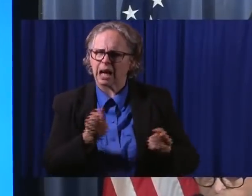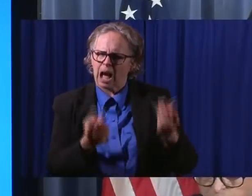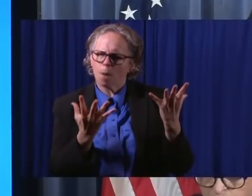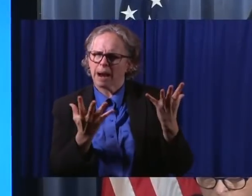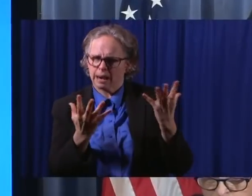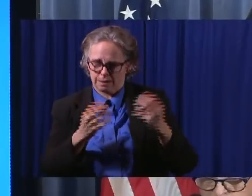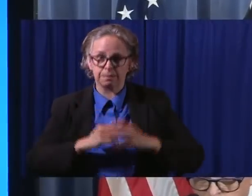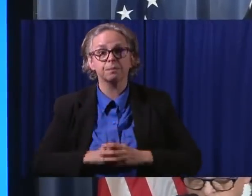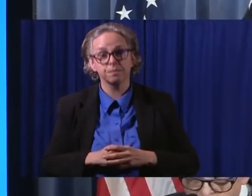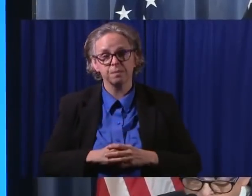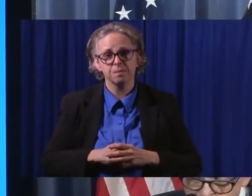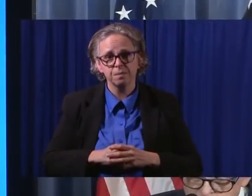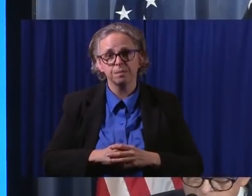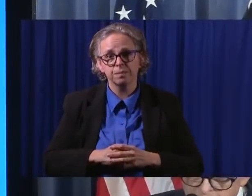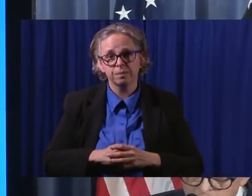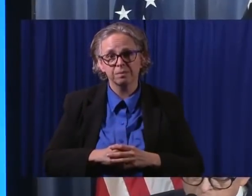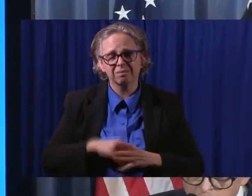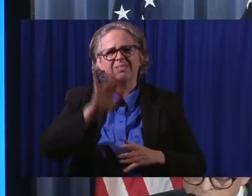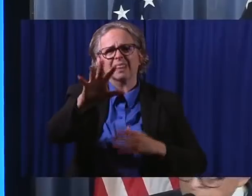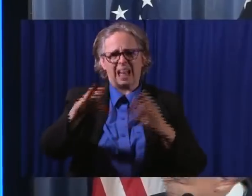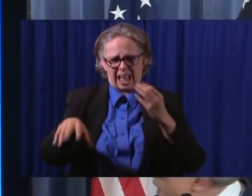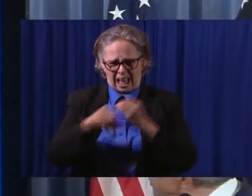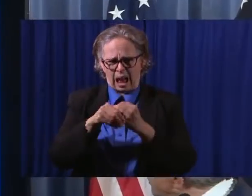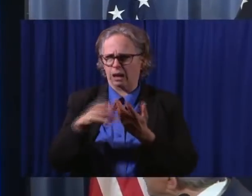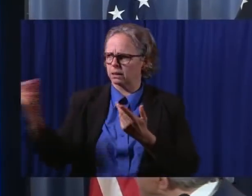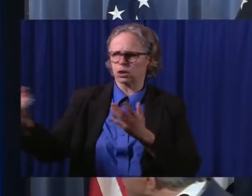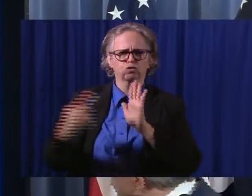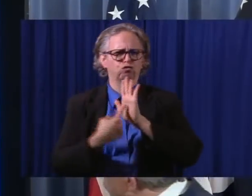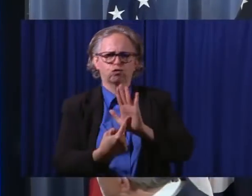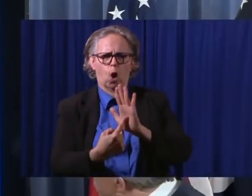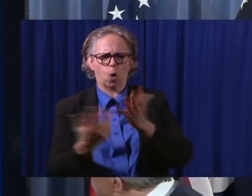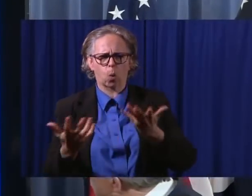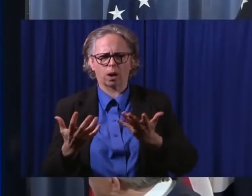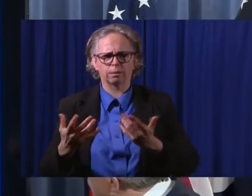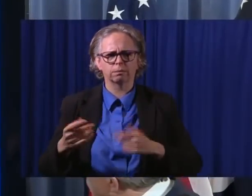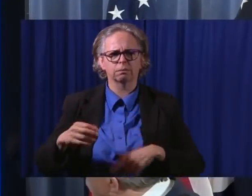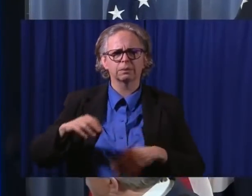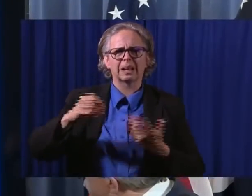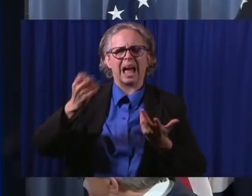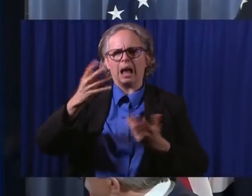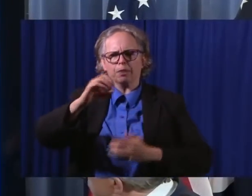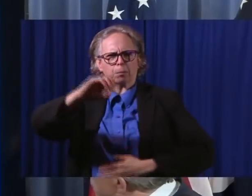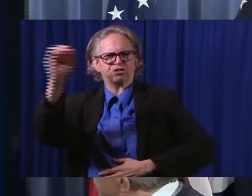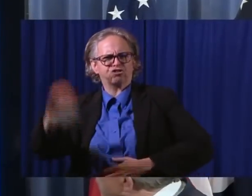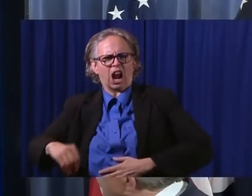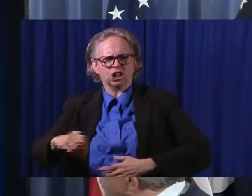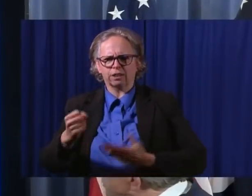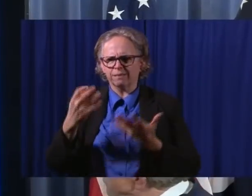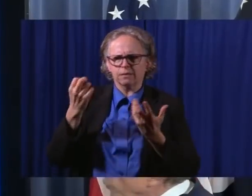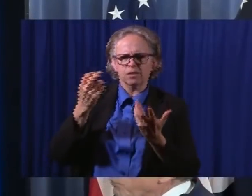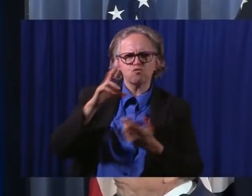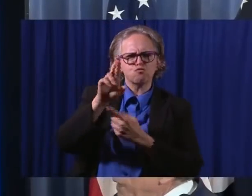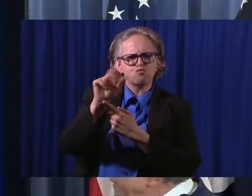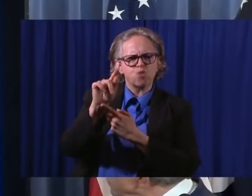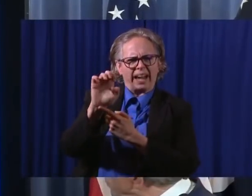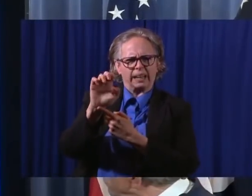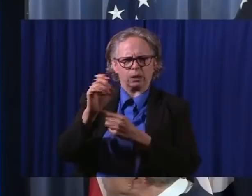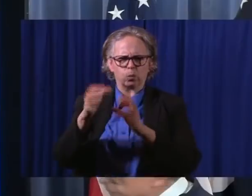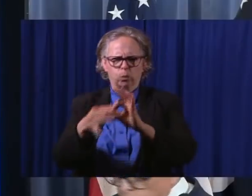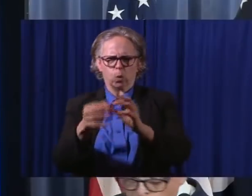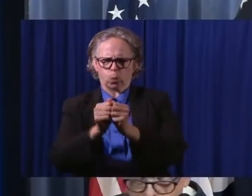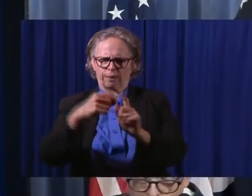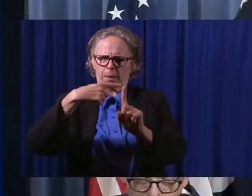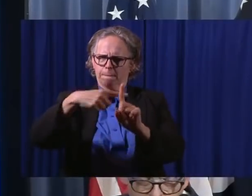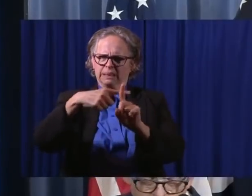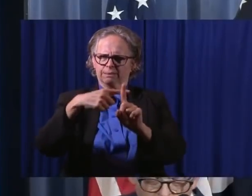And it also shows the positivity rate, which was at last one